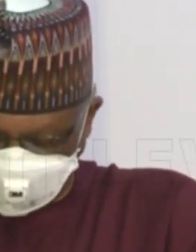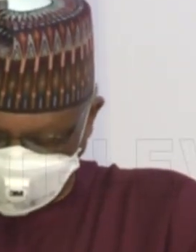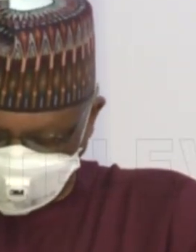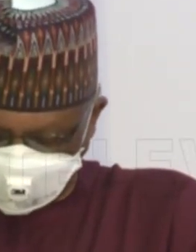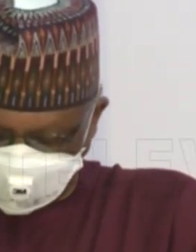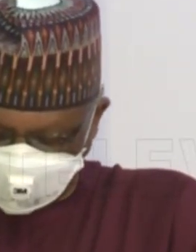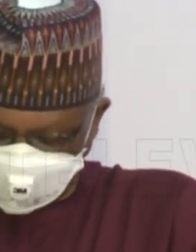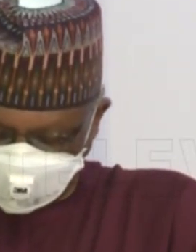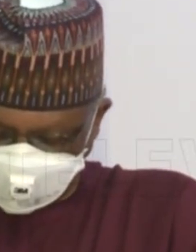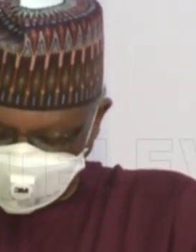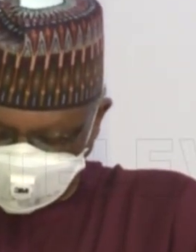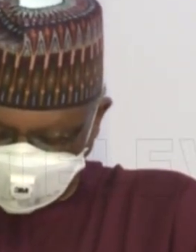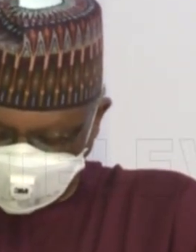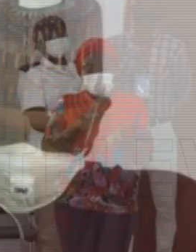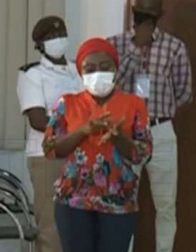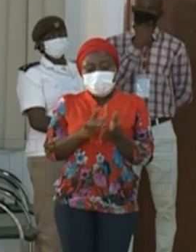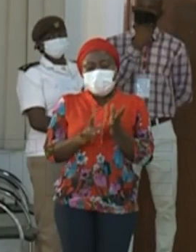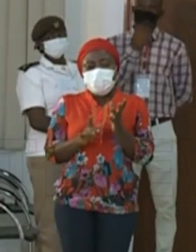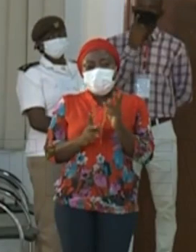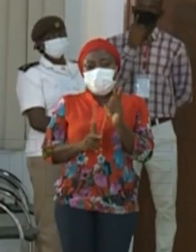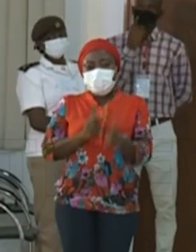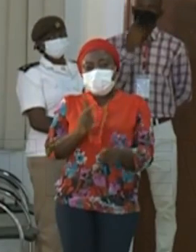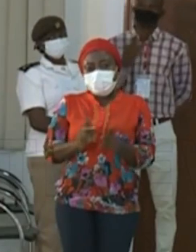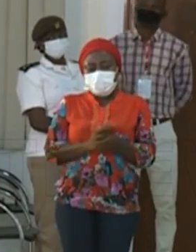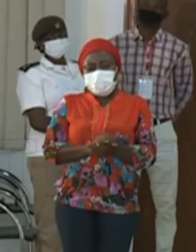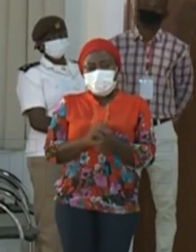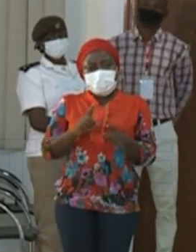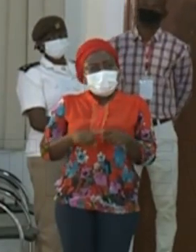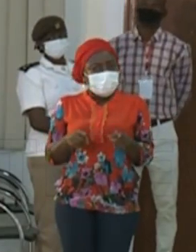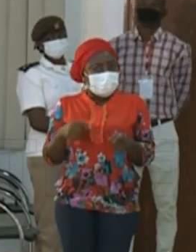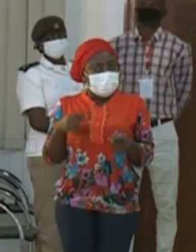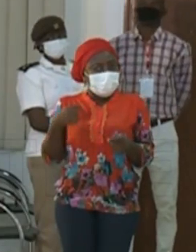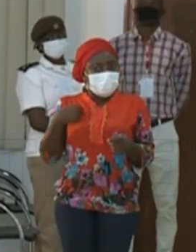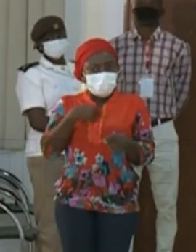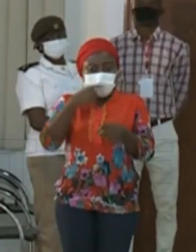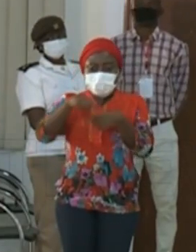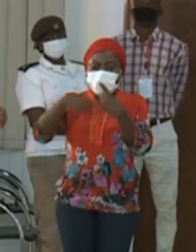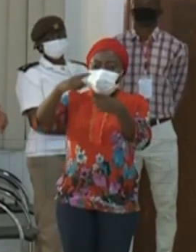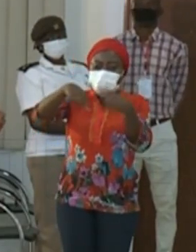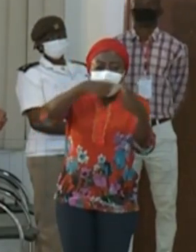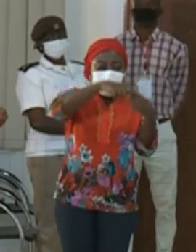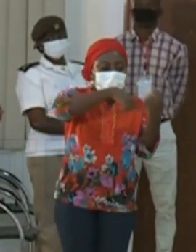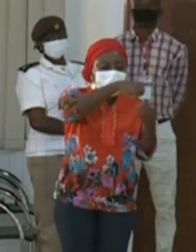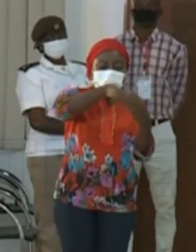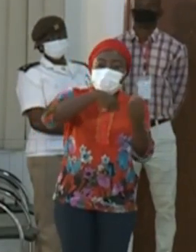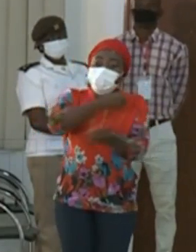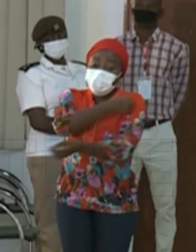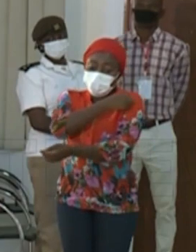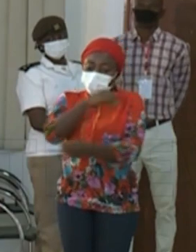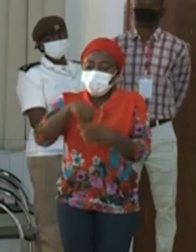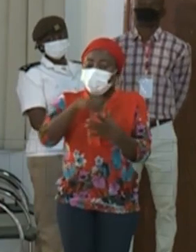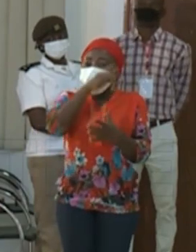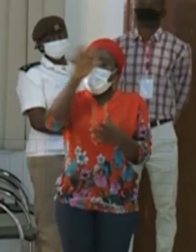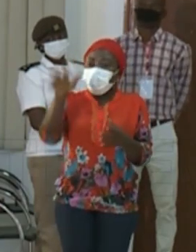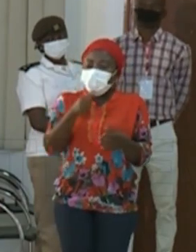our healthcare professionals. But Arise News have actually gone to several hospitals, even here in Abuja and